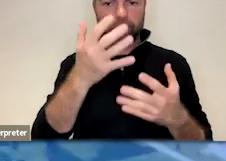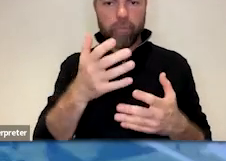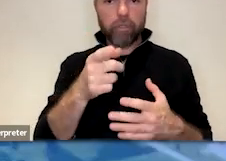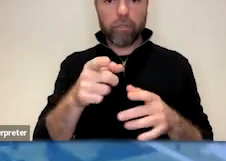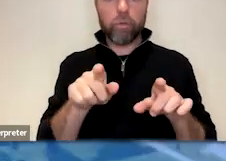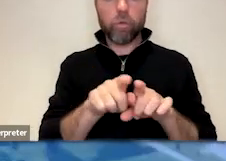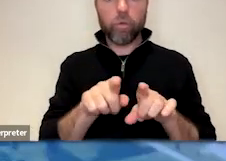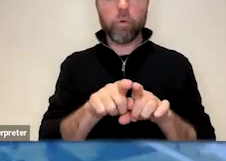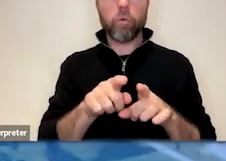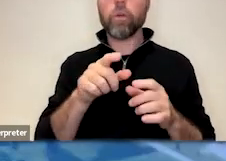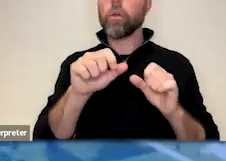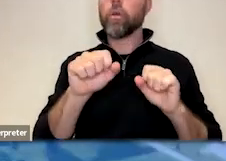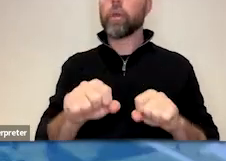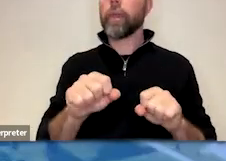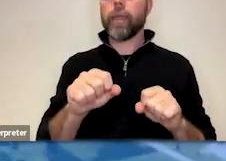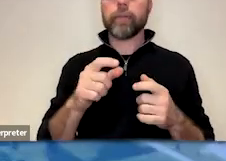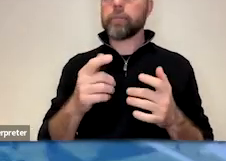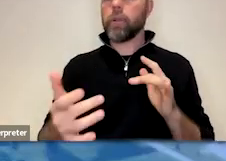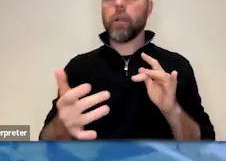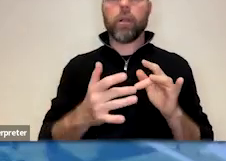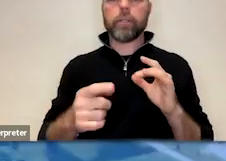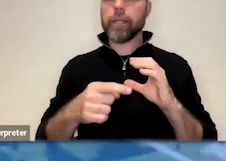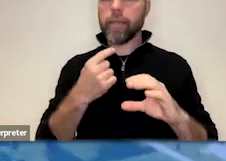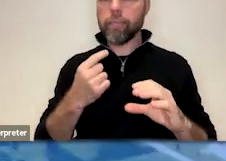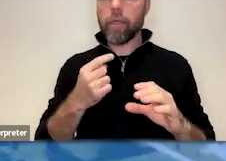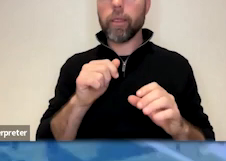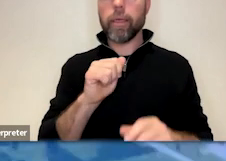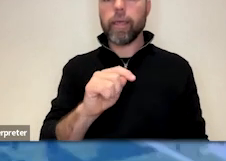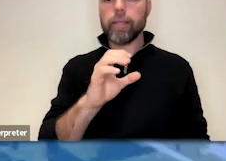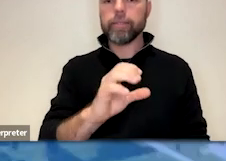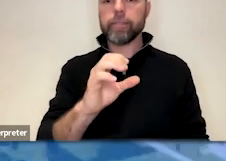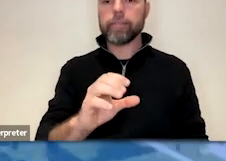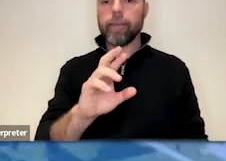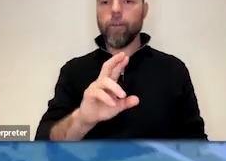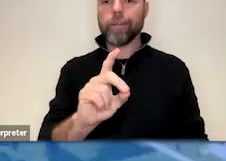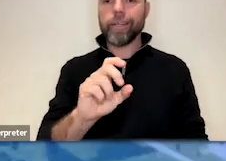well. And you can always get a hold of us by emailing us at